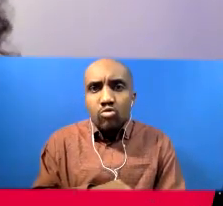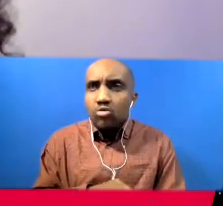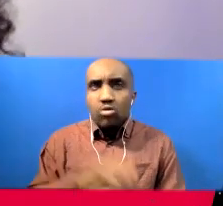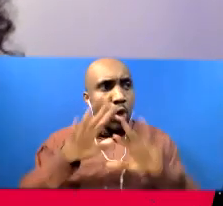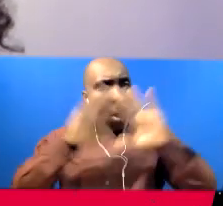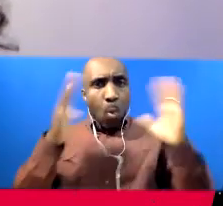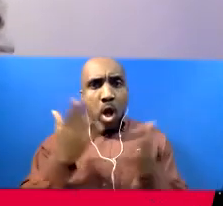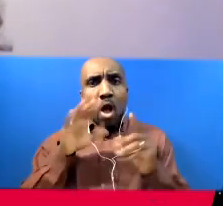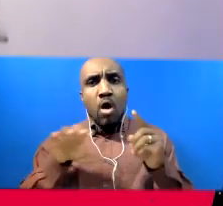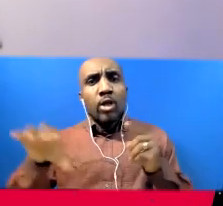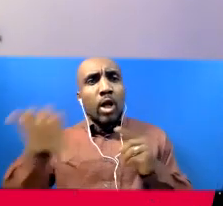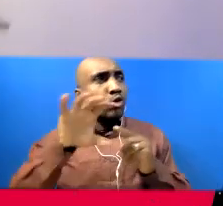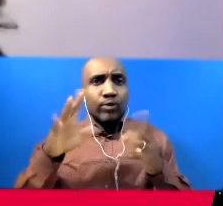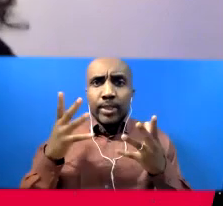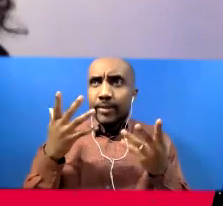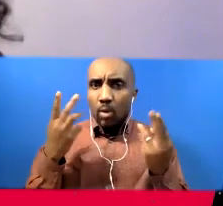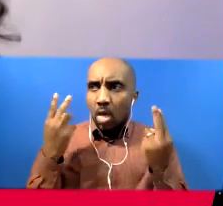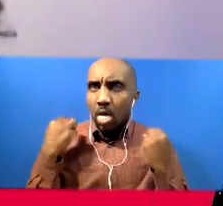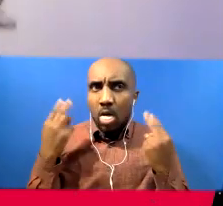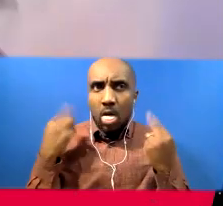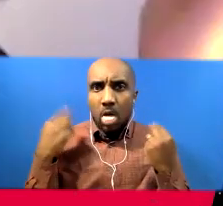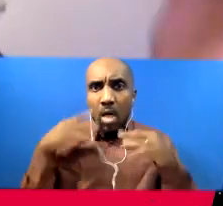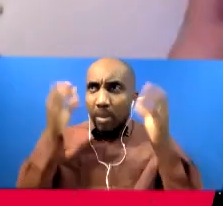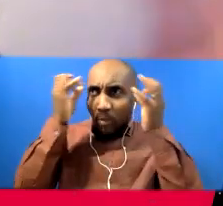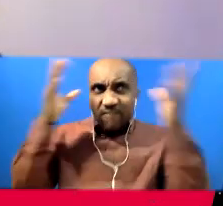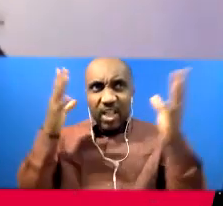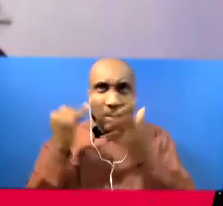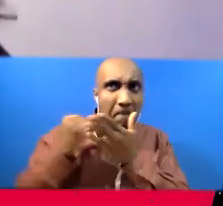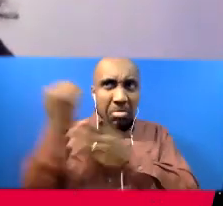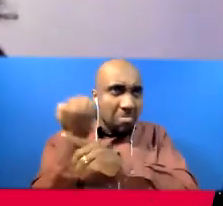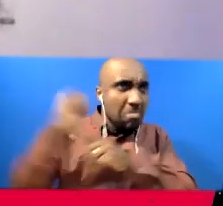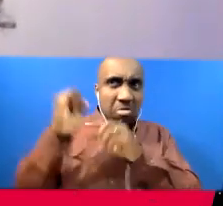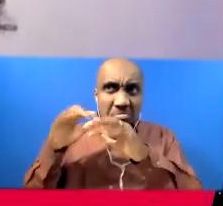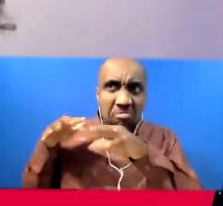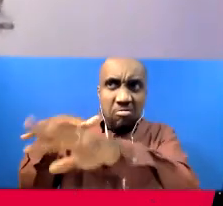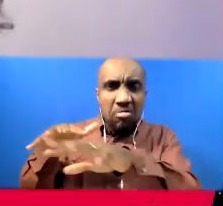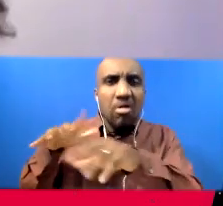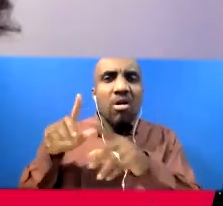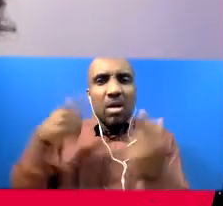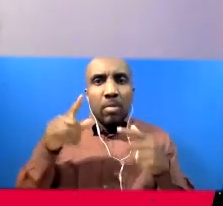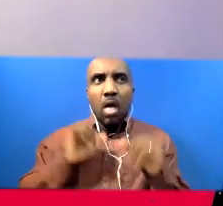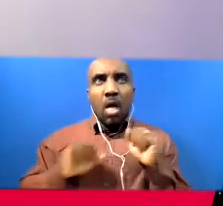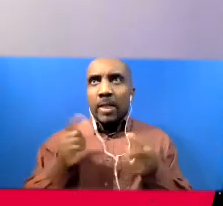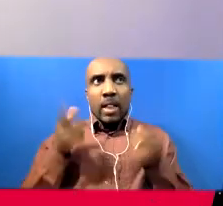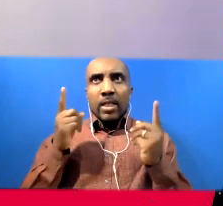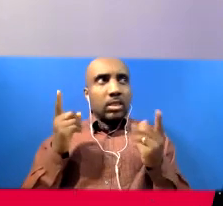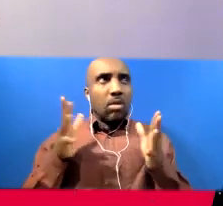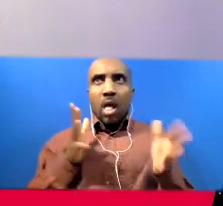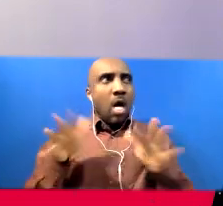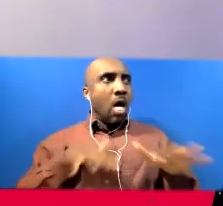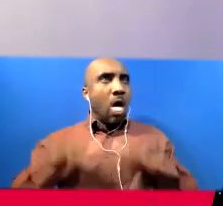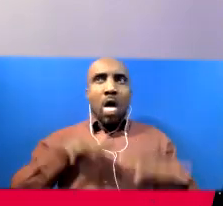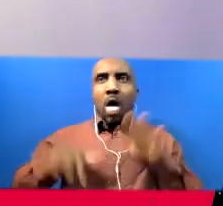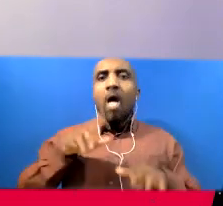authoritarian leaders were backing down after people were hitting the streets. But then again, that's the point of direct action to make sure that like we are at the